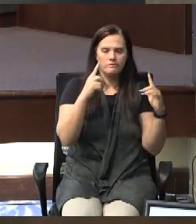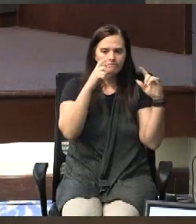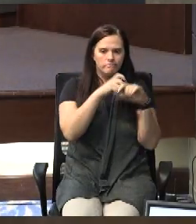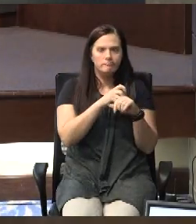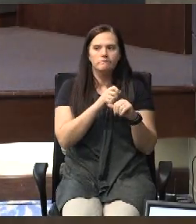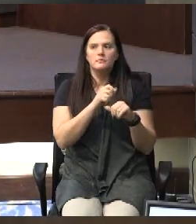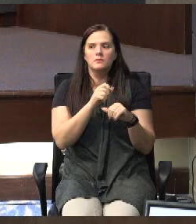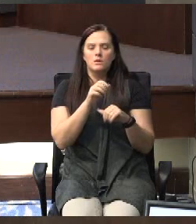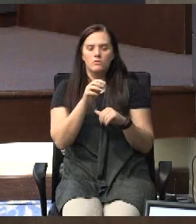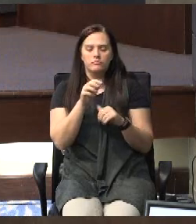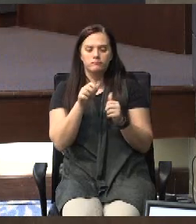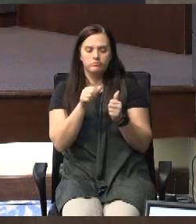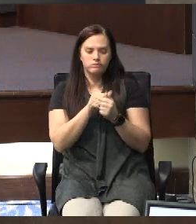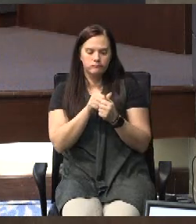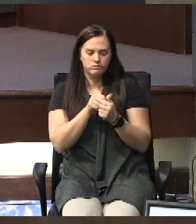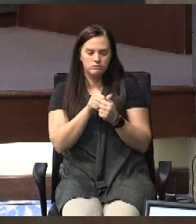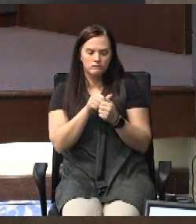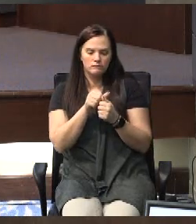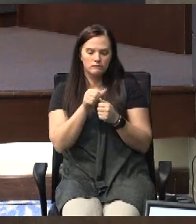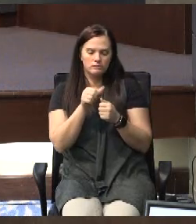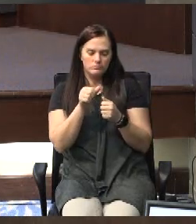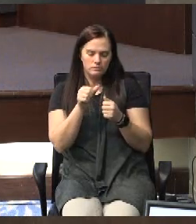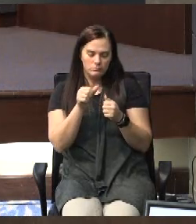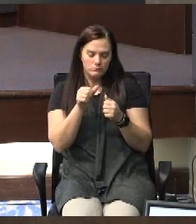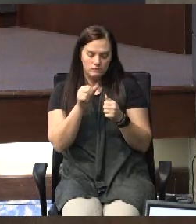complexity around